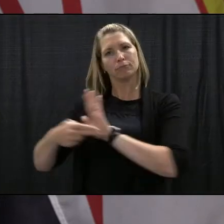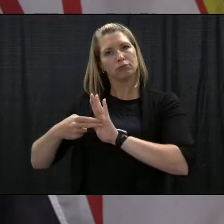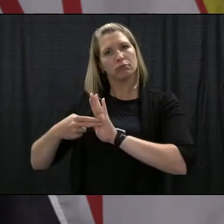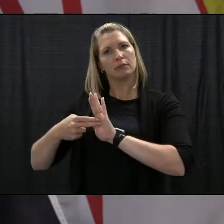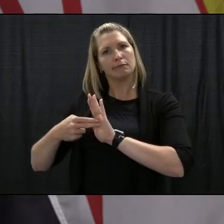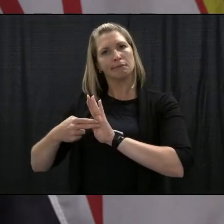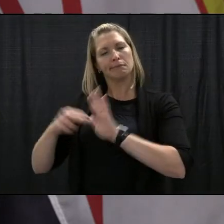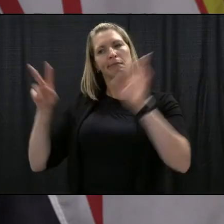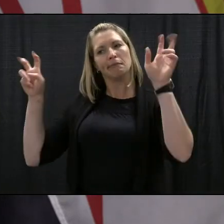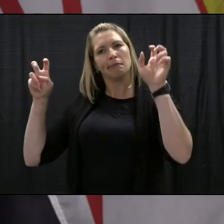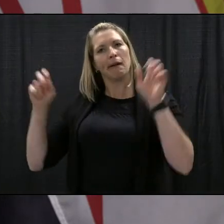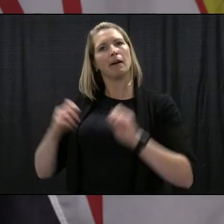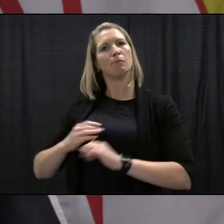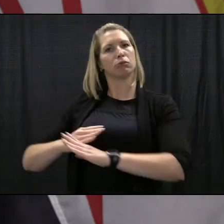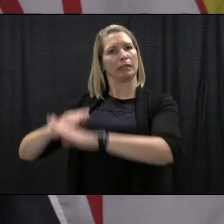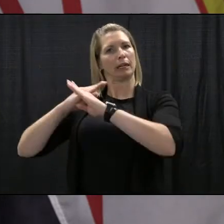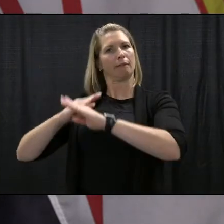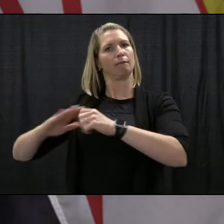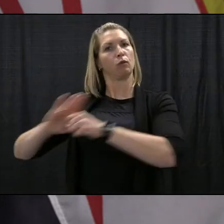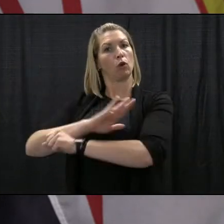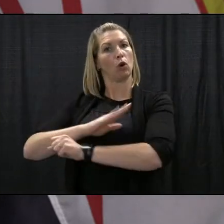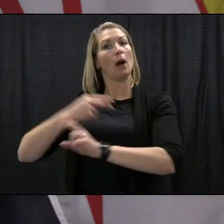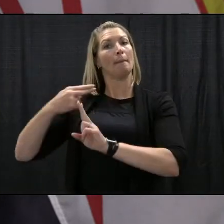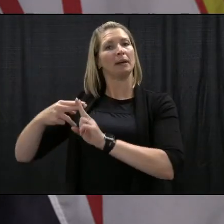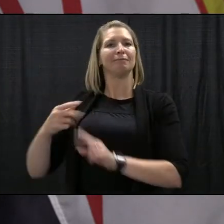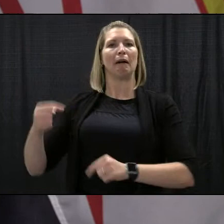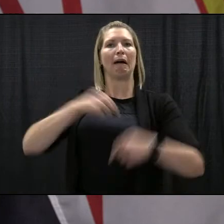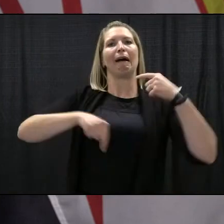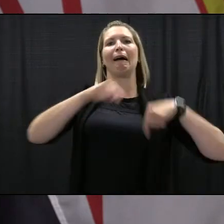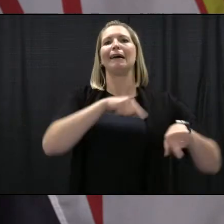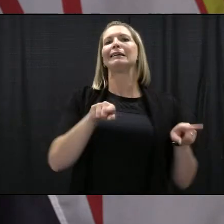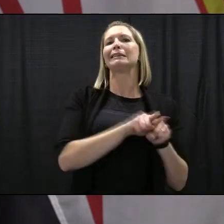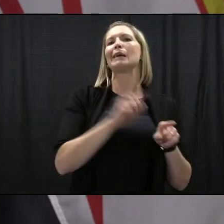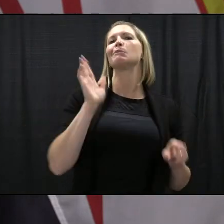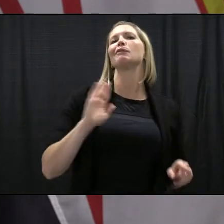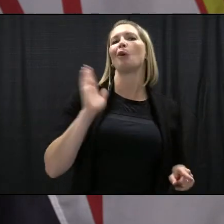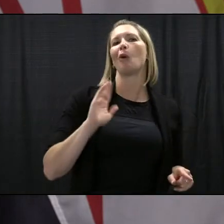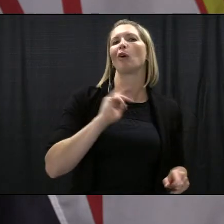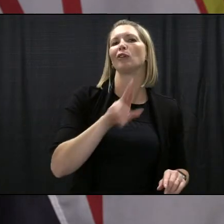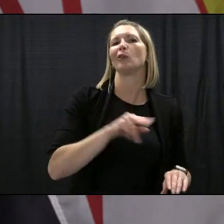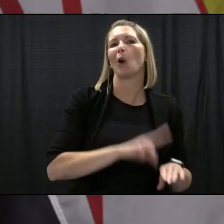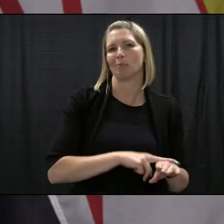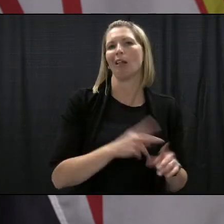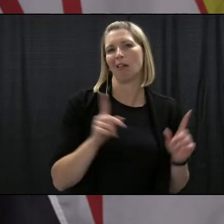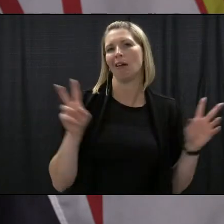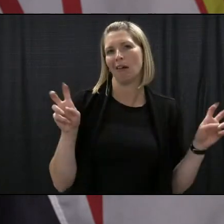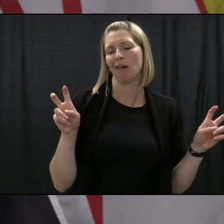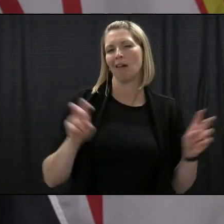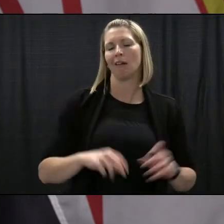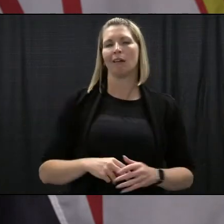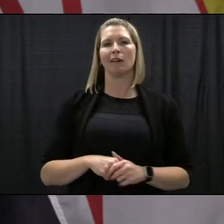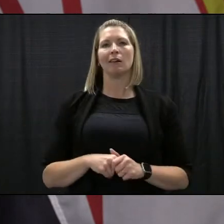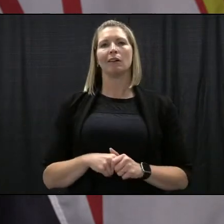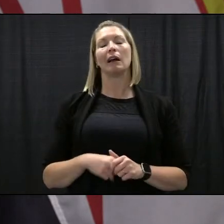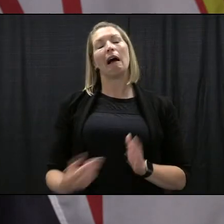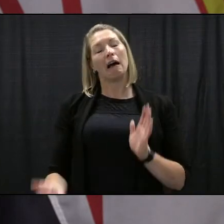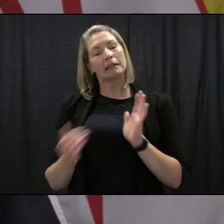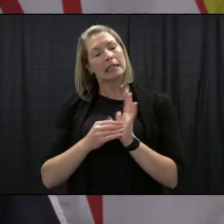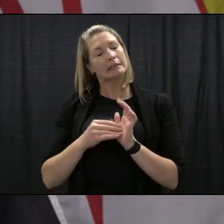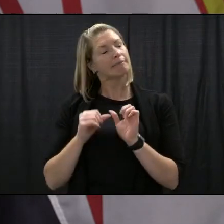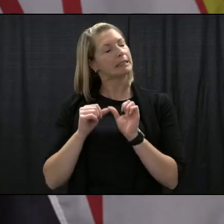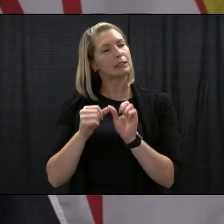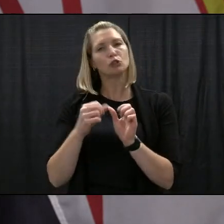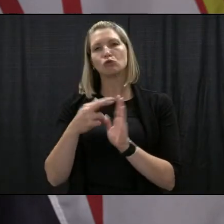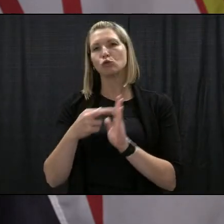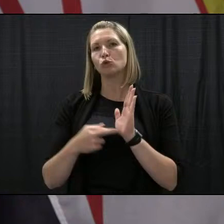country. Until that time, everyone needs to continue doing their part, continue wearing masks in indoor public spaces, distance from others